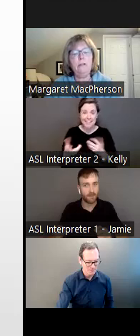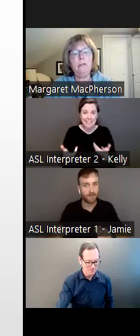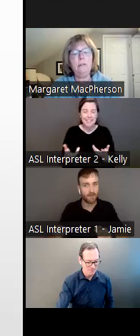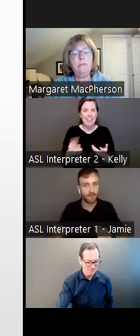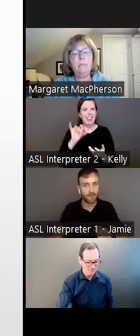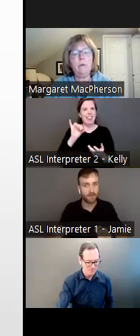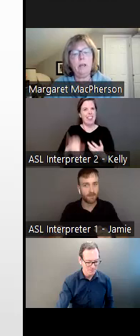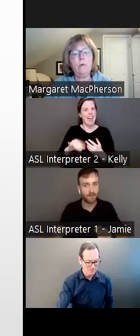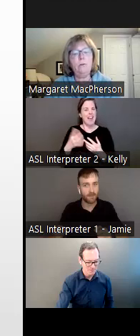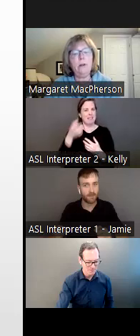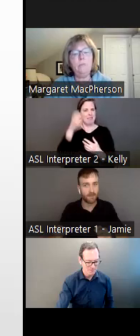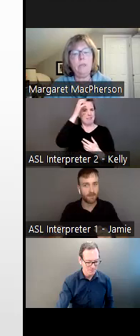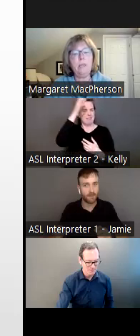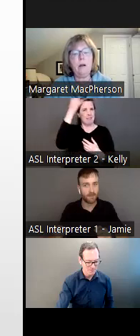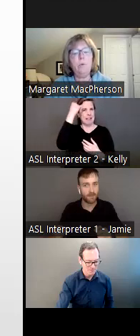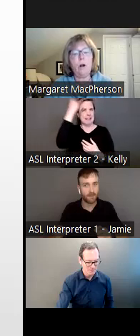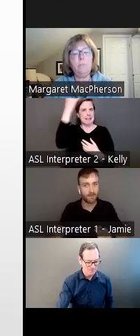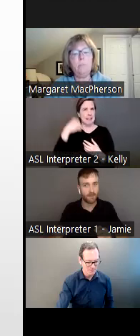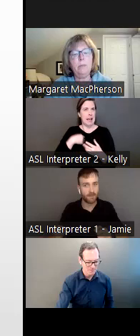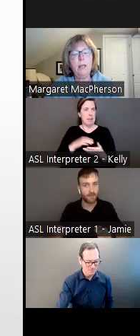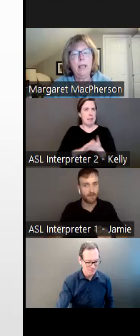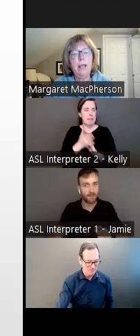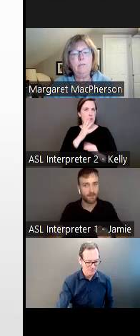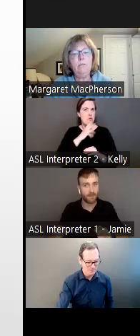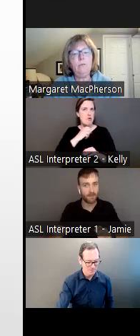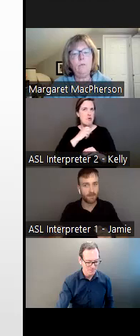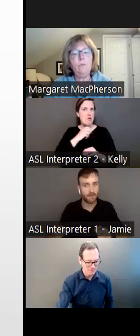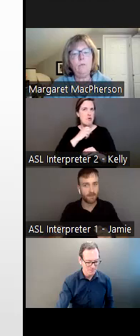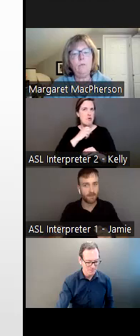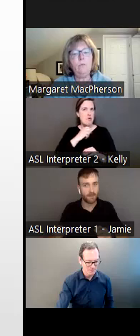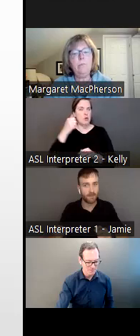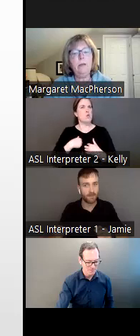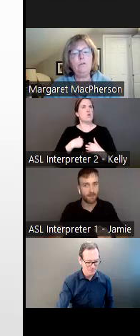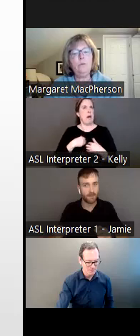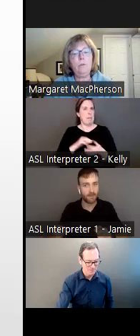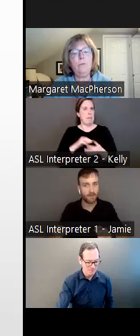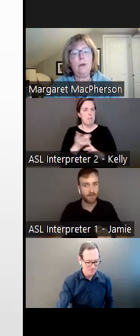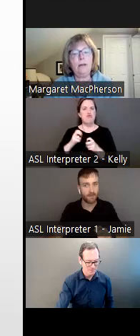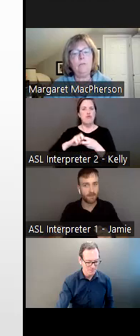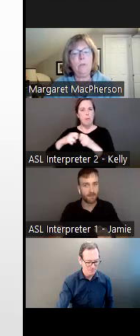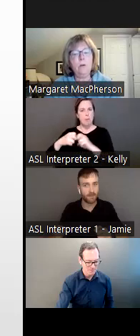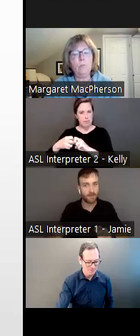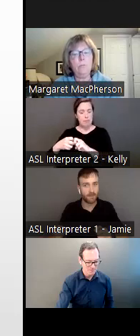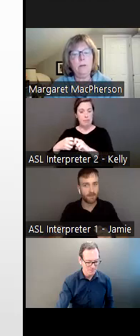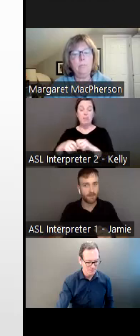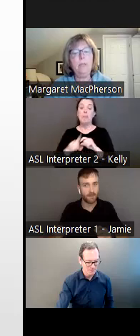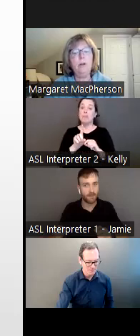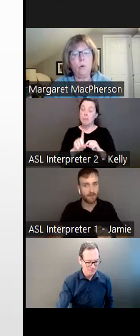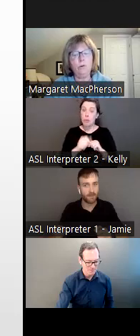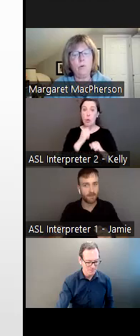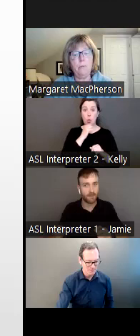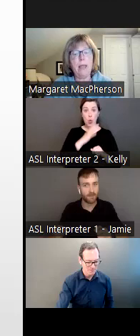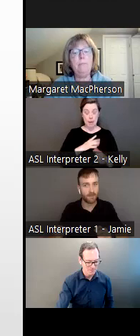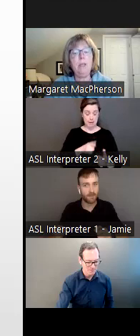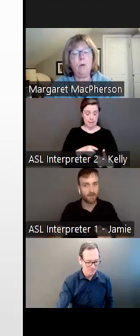these ideas about getting older as being a problem. And for women, the triple threat is being a woman, being an